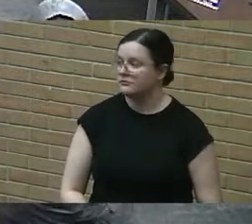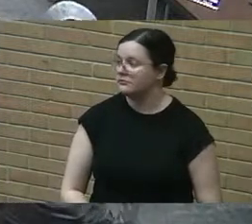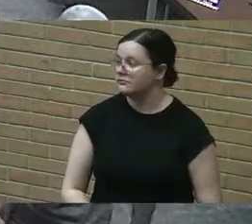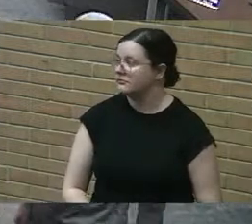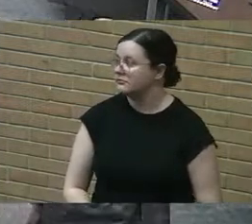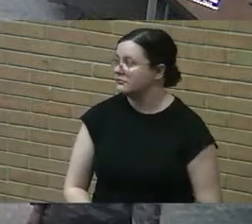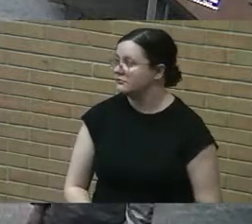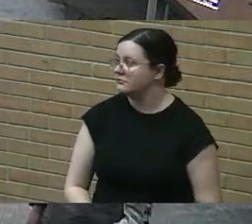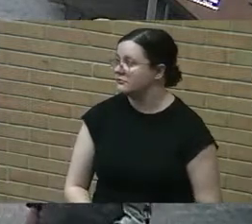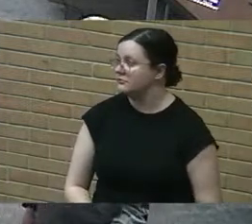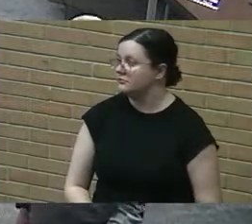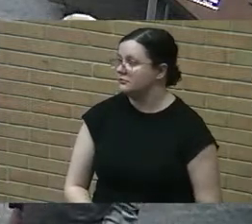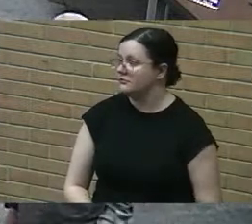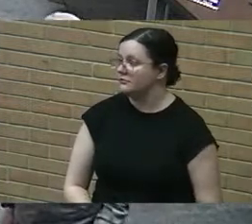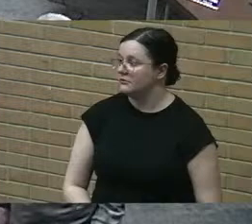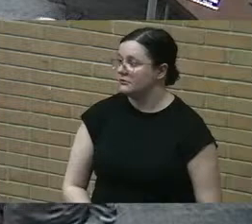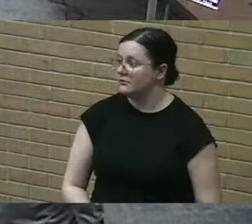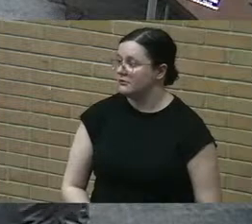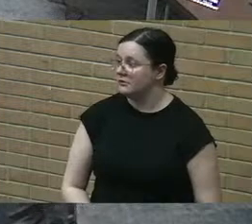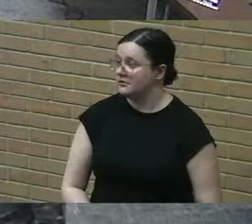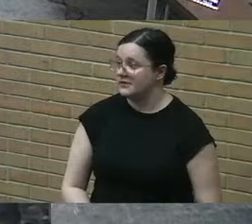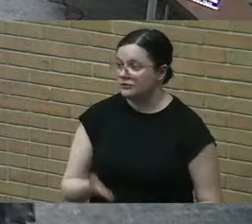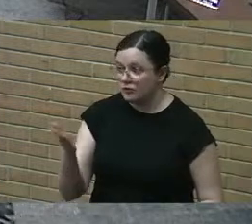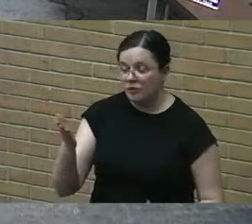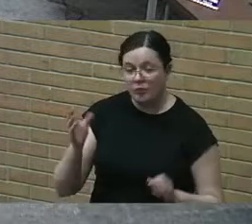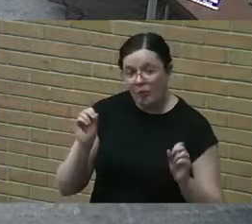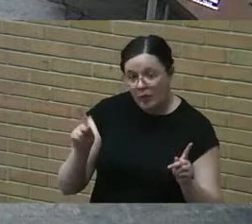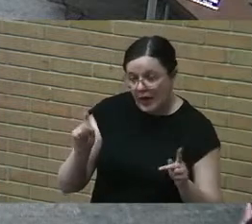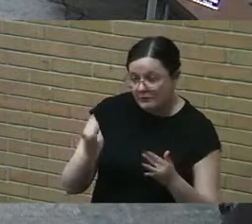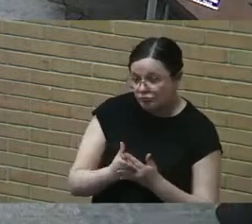Are you okay, or do you need a break